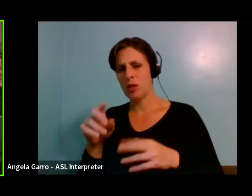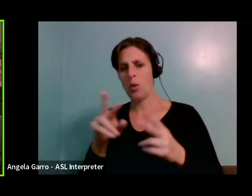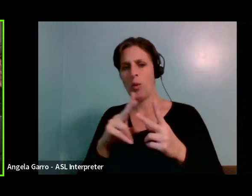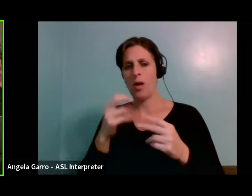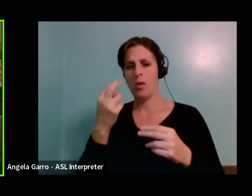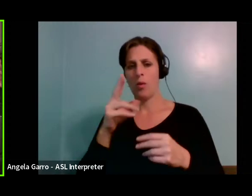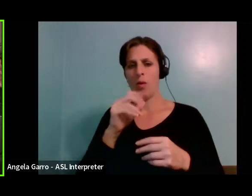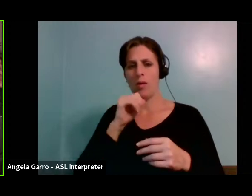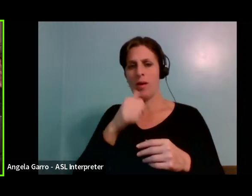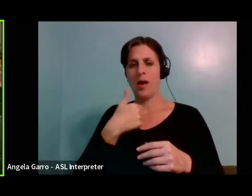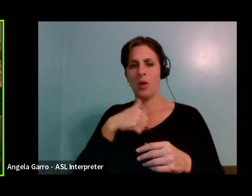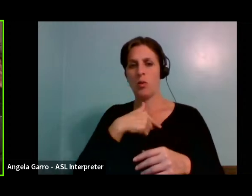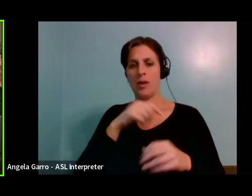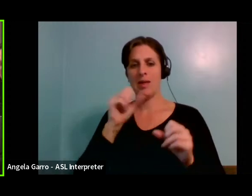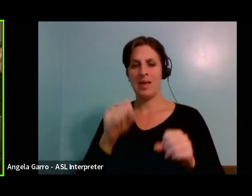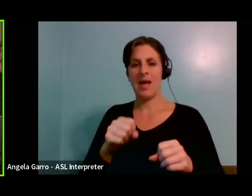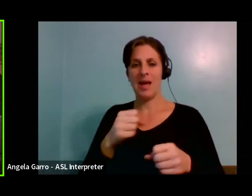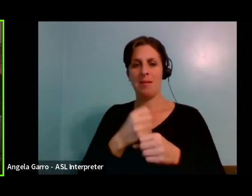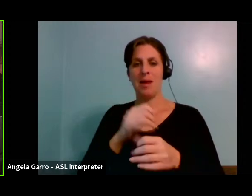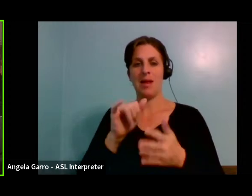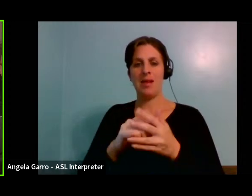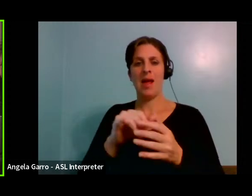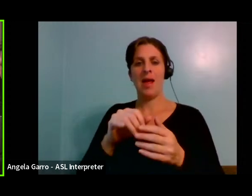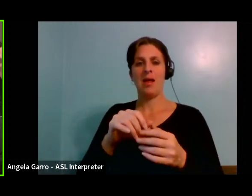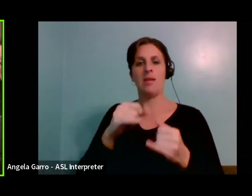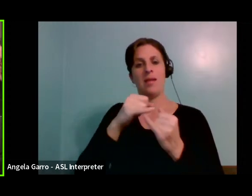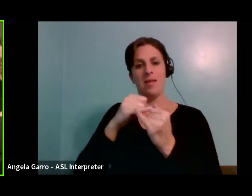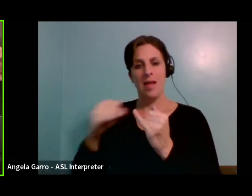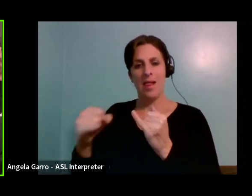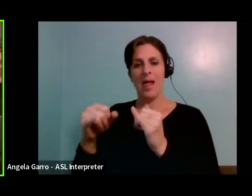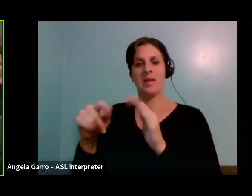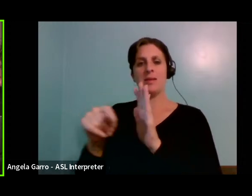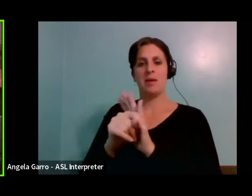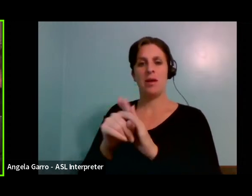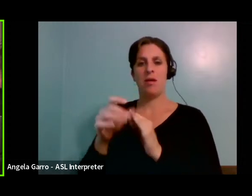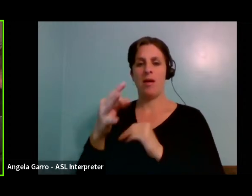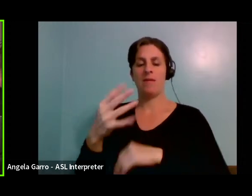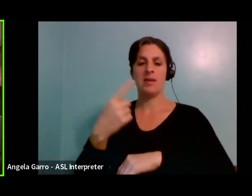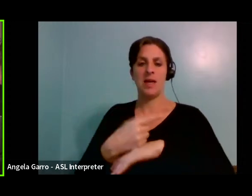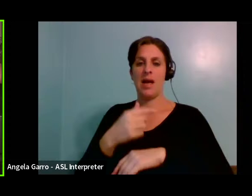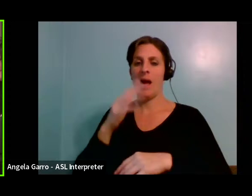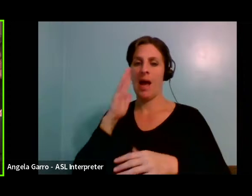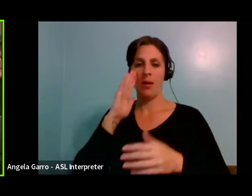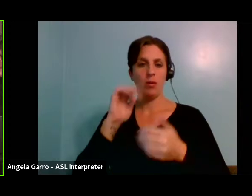somehow make this at the last period of the day. I have no idea how